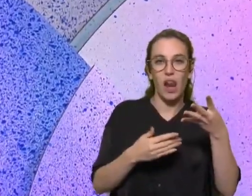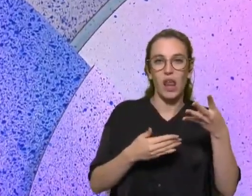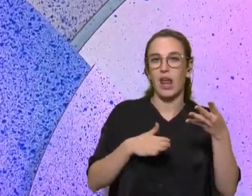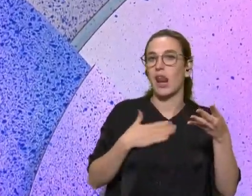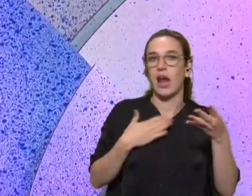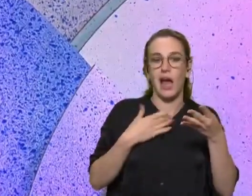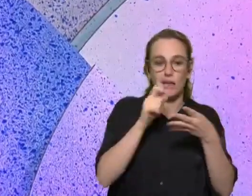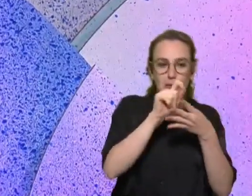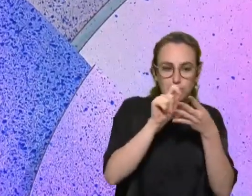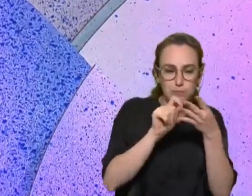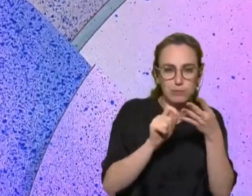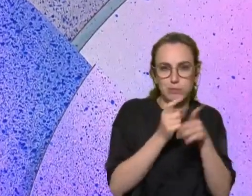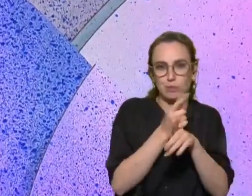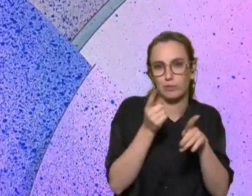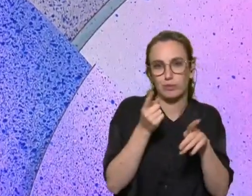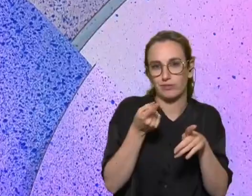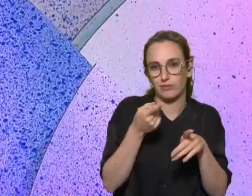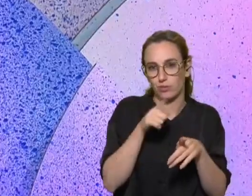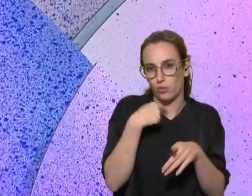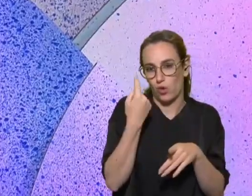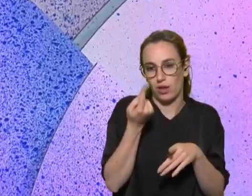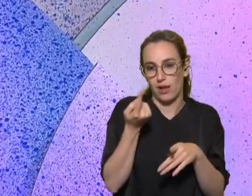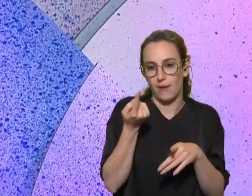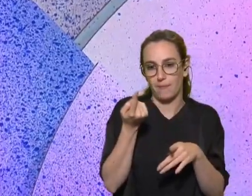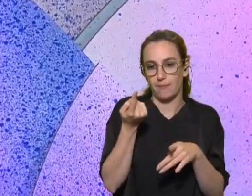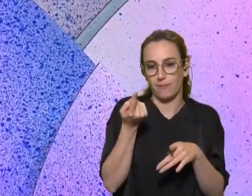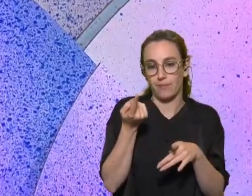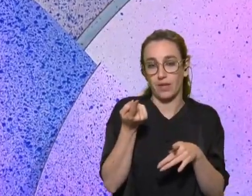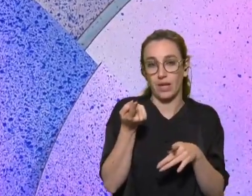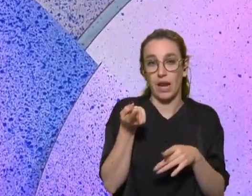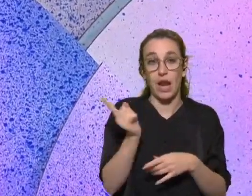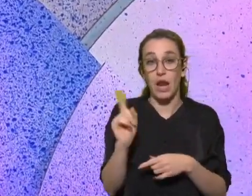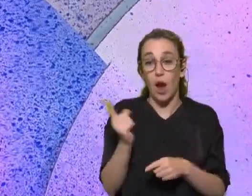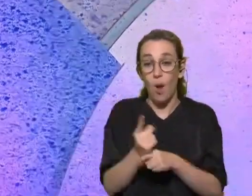detail because we don't have the freedom to mention this.